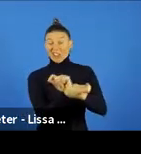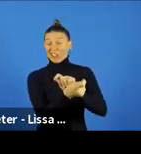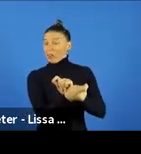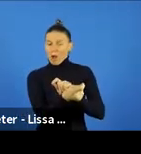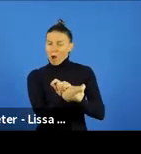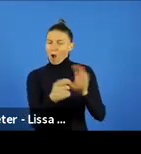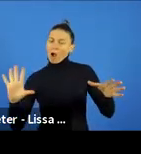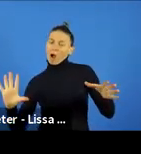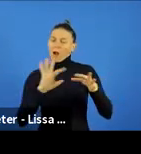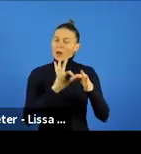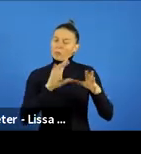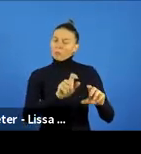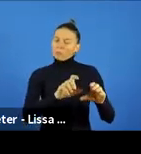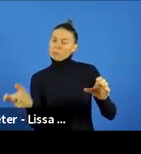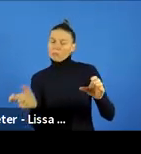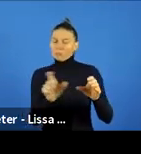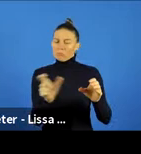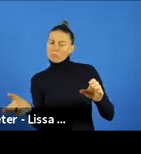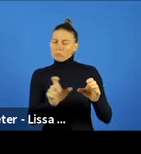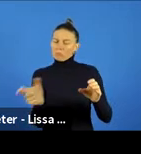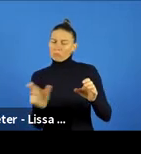Next slide,